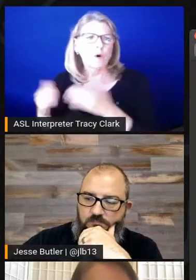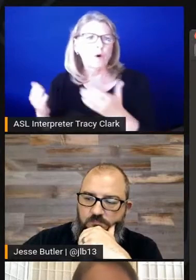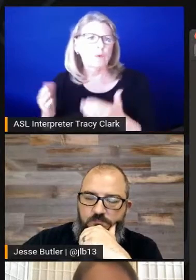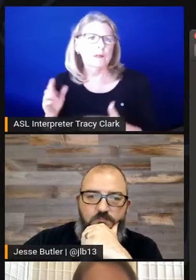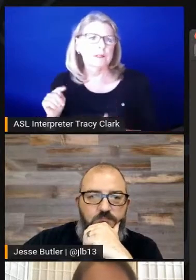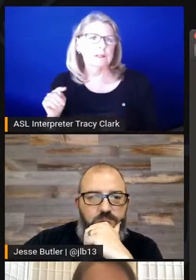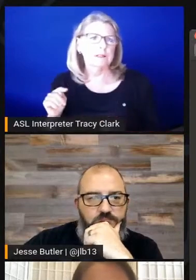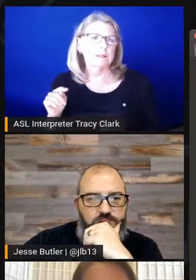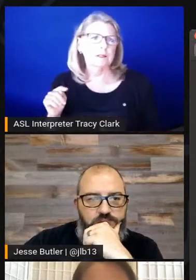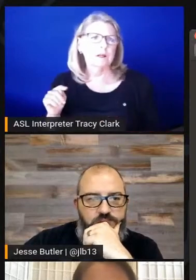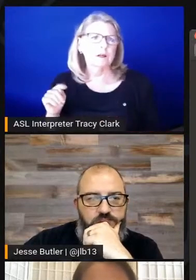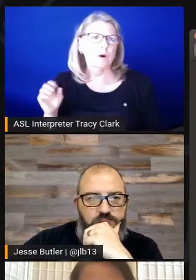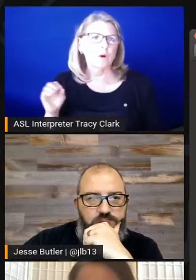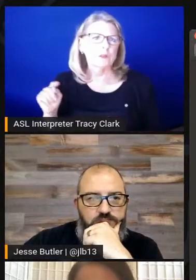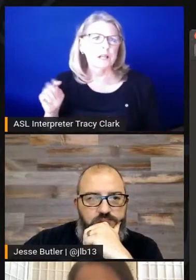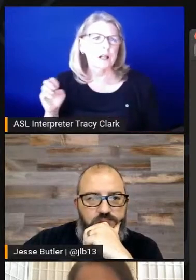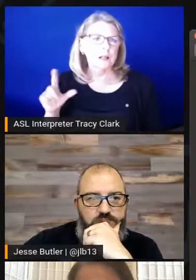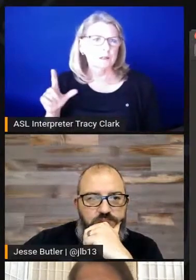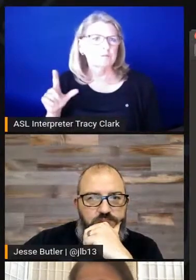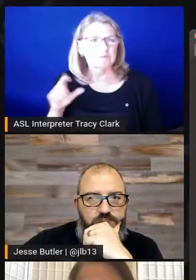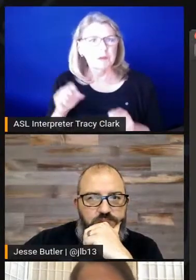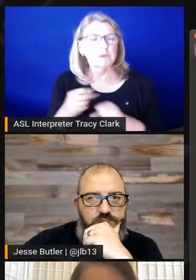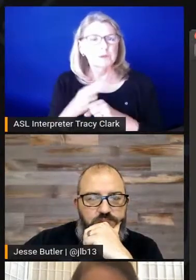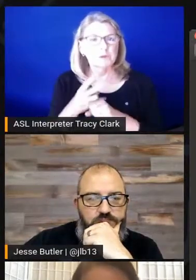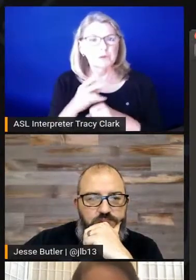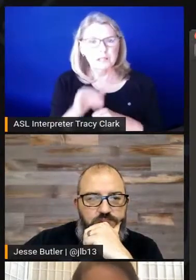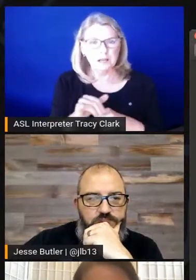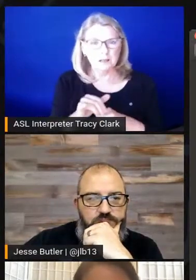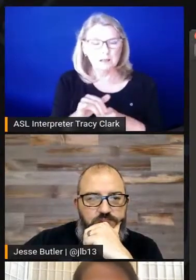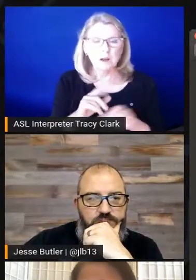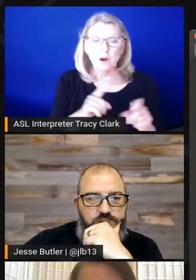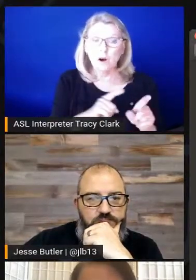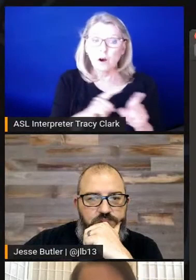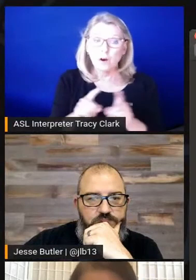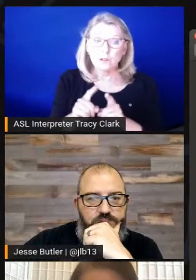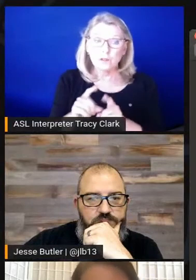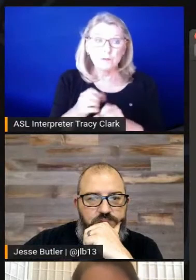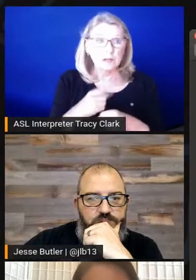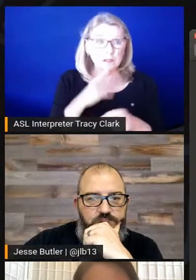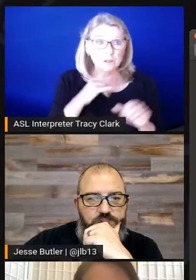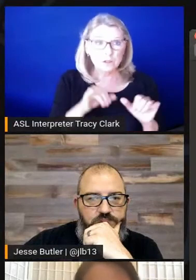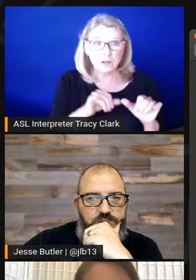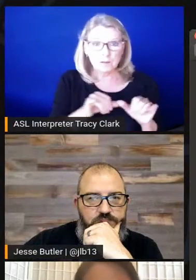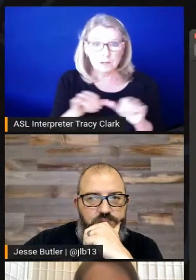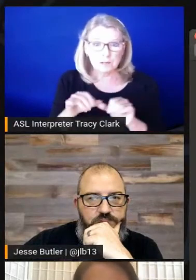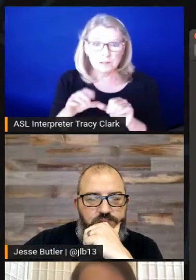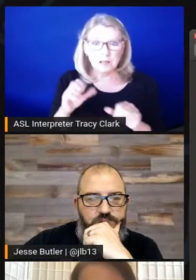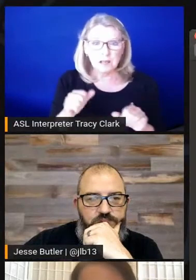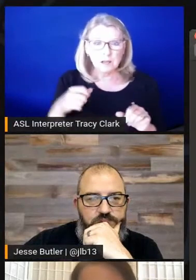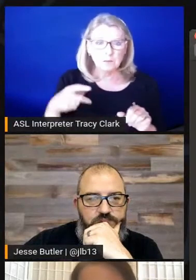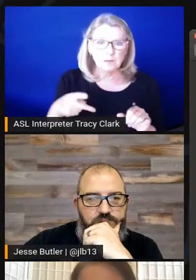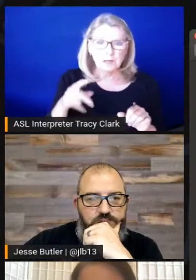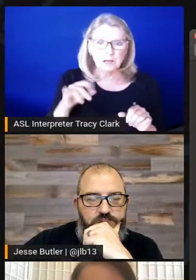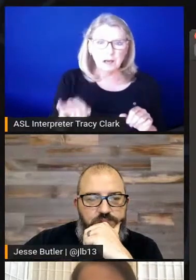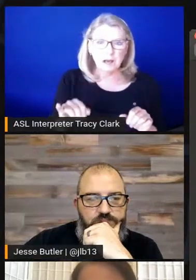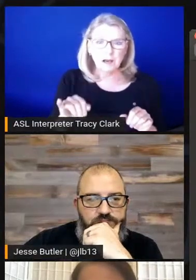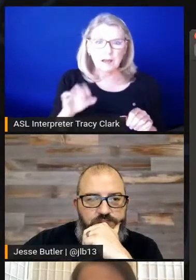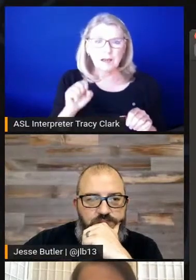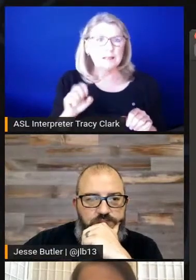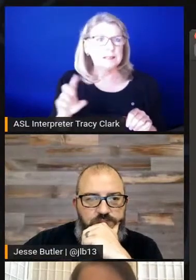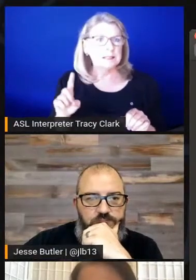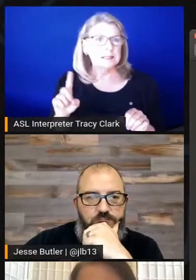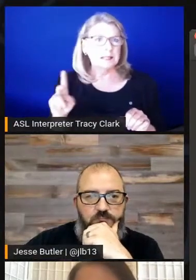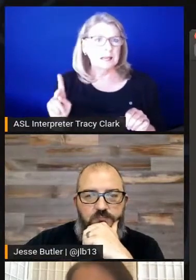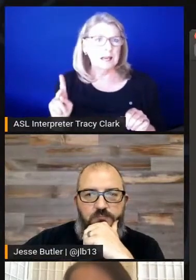it. Similarly, making sure that the metrics APIs and SDKs are stable. These are the first 5 languages that